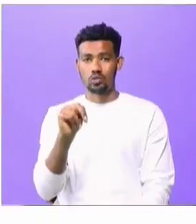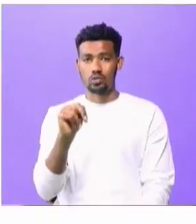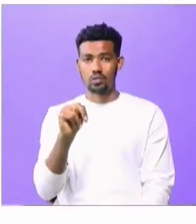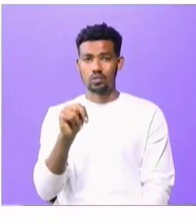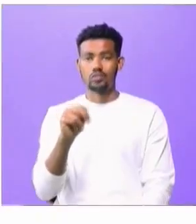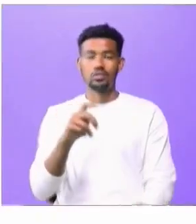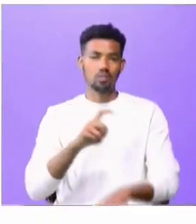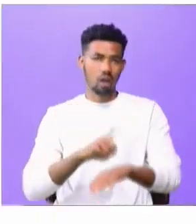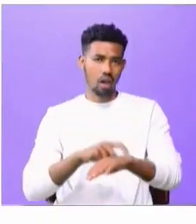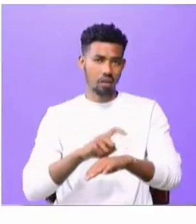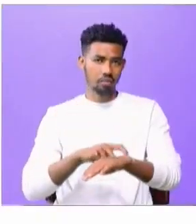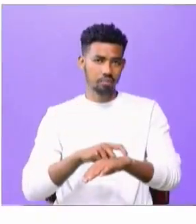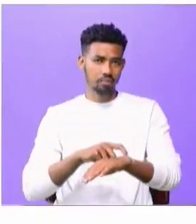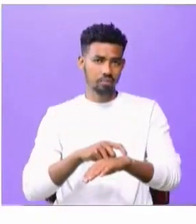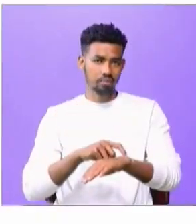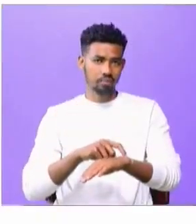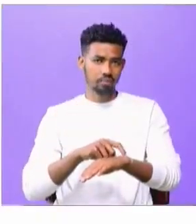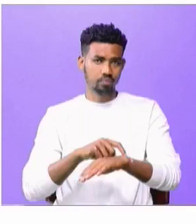time